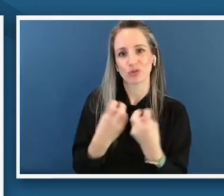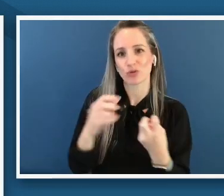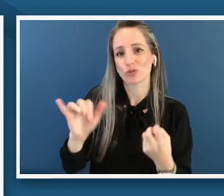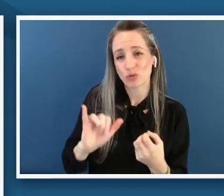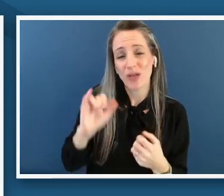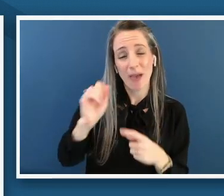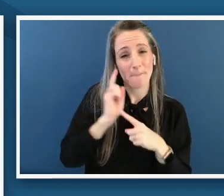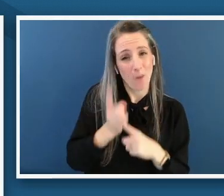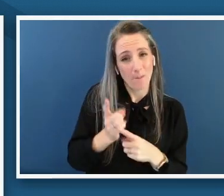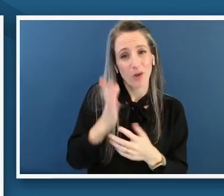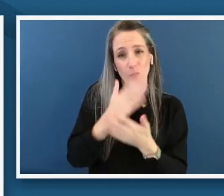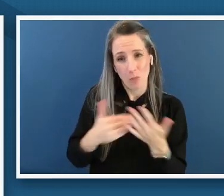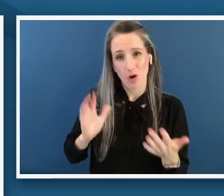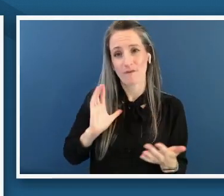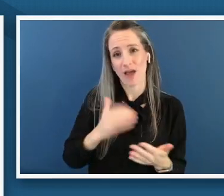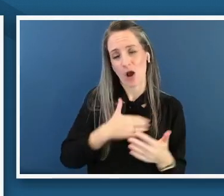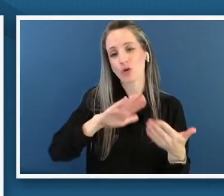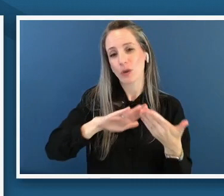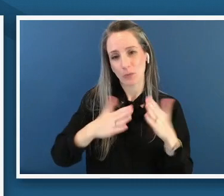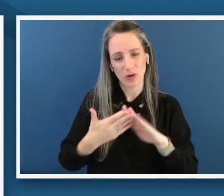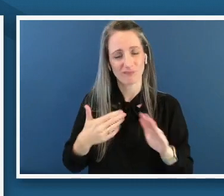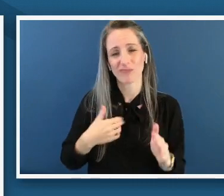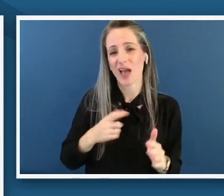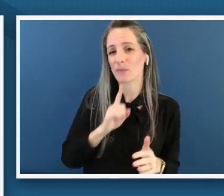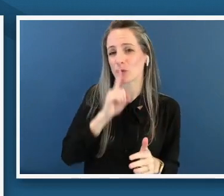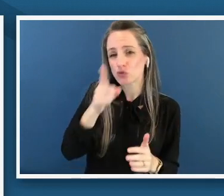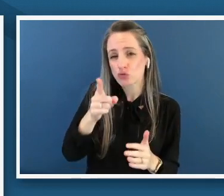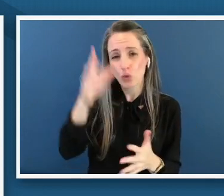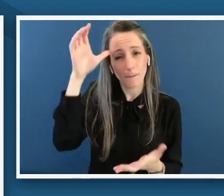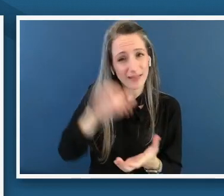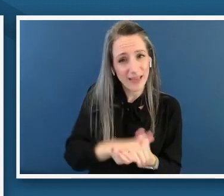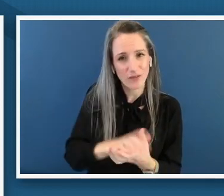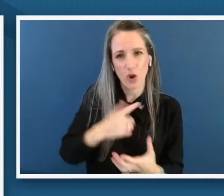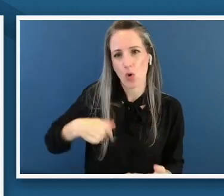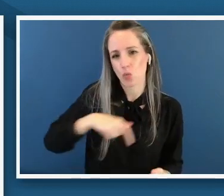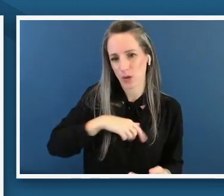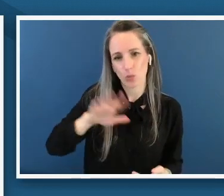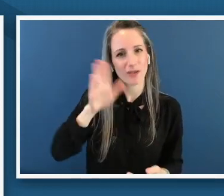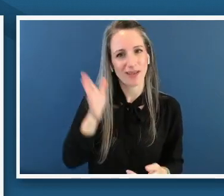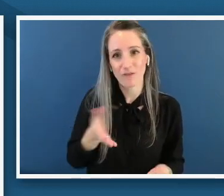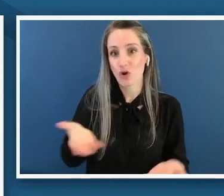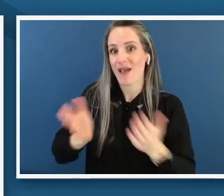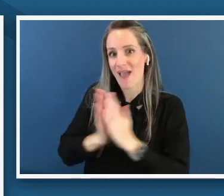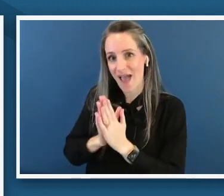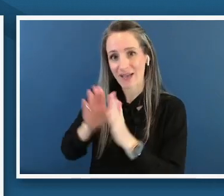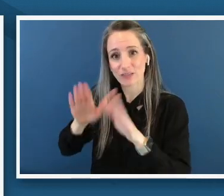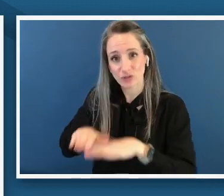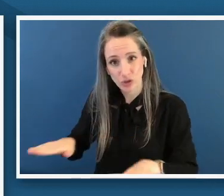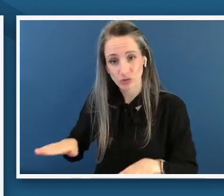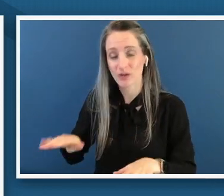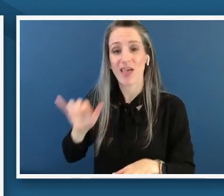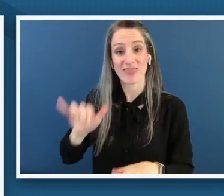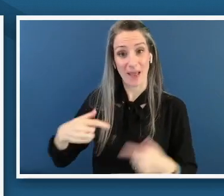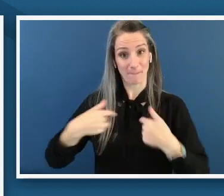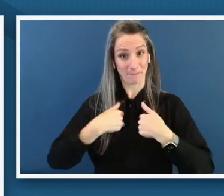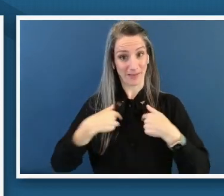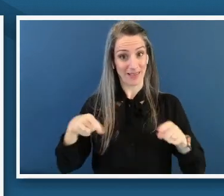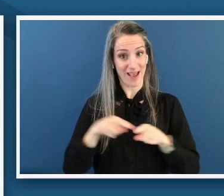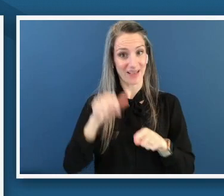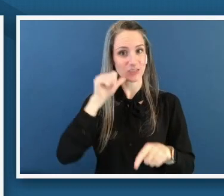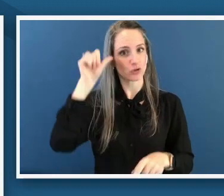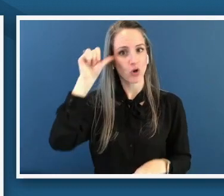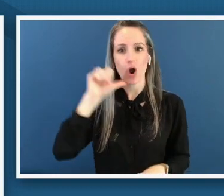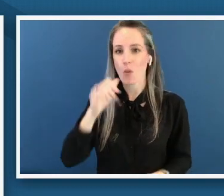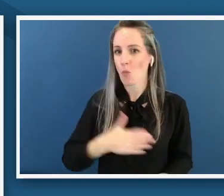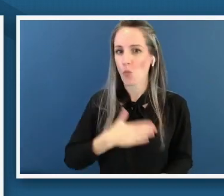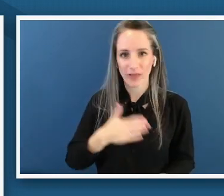community. And so I'm a true believer, we should never, don't ask children to do things that you as a grown-up are not willing to